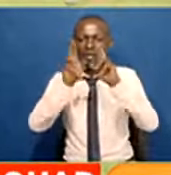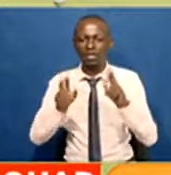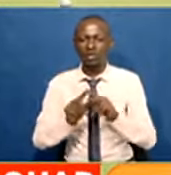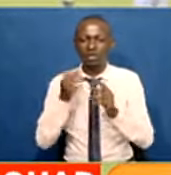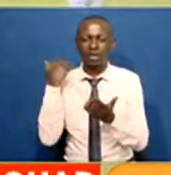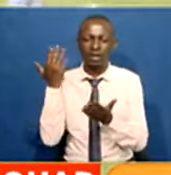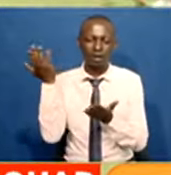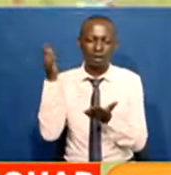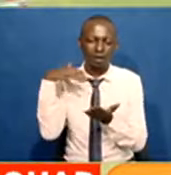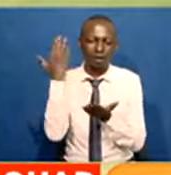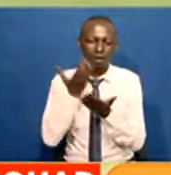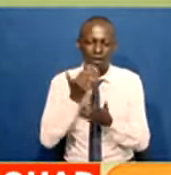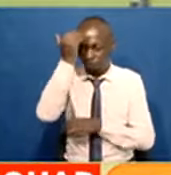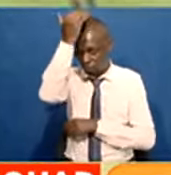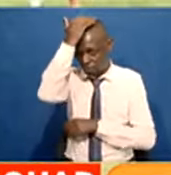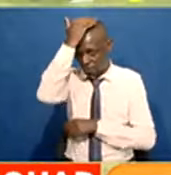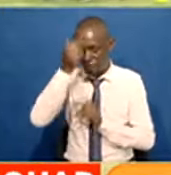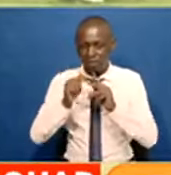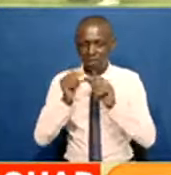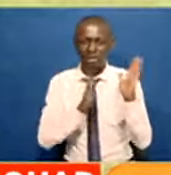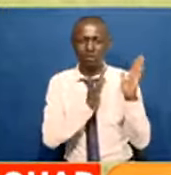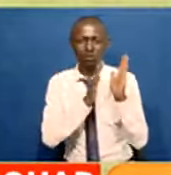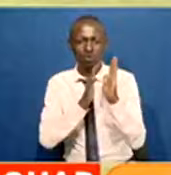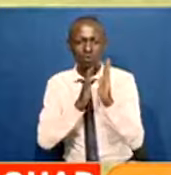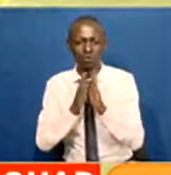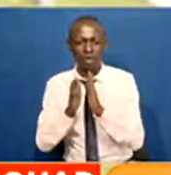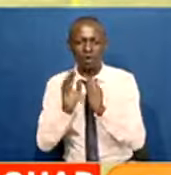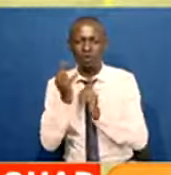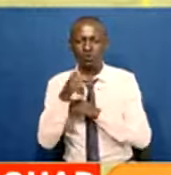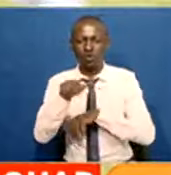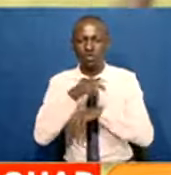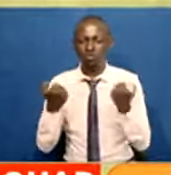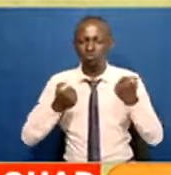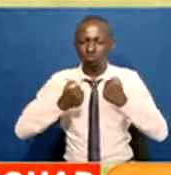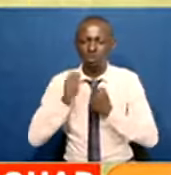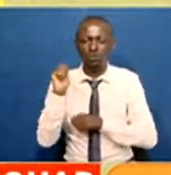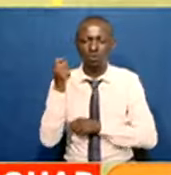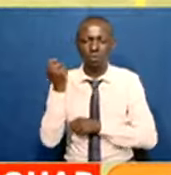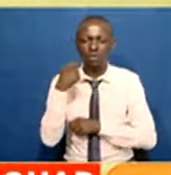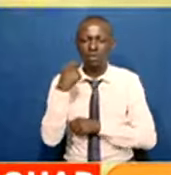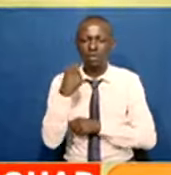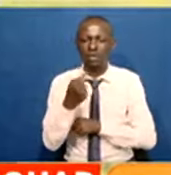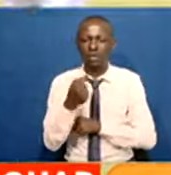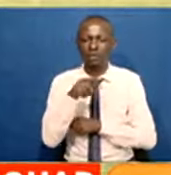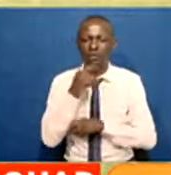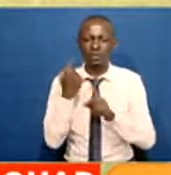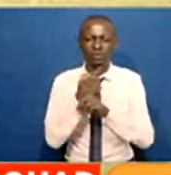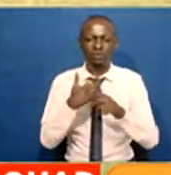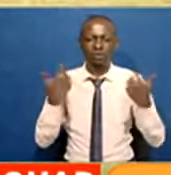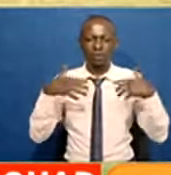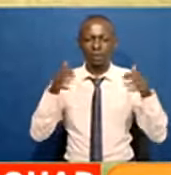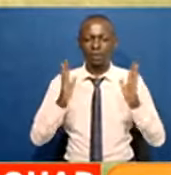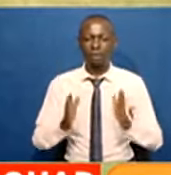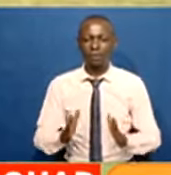Four Nations tournament in Malawi from Saturday. Coach Firat announced that defenders Eric Ouma, Dennis Nganga, Daniel Anyembe